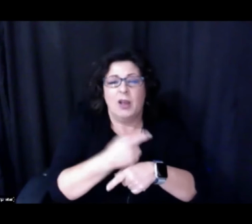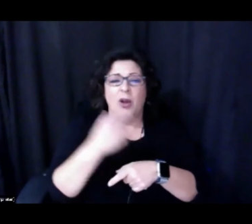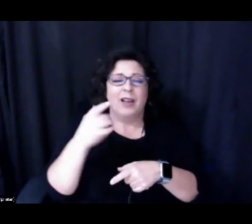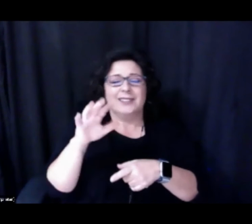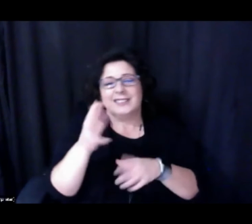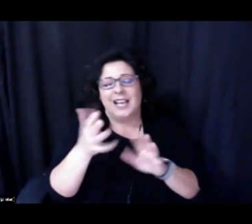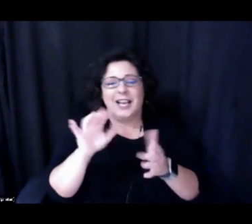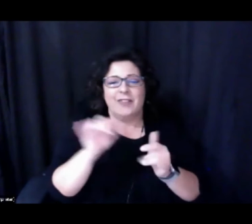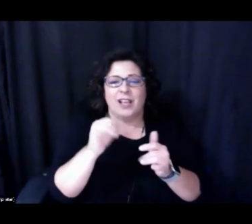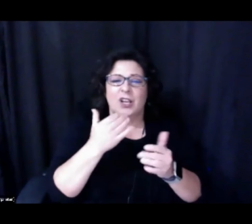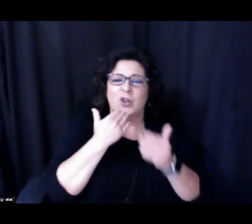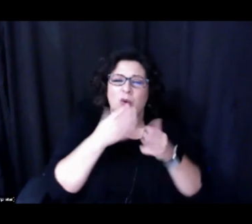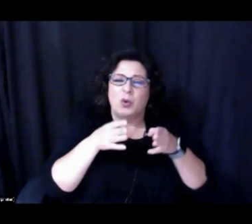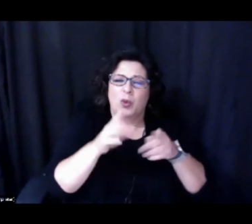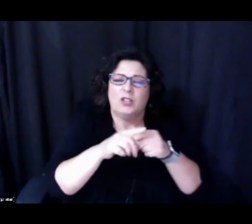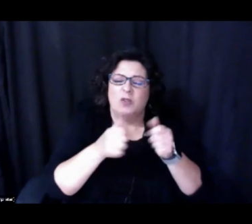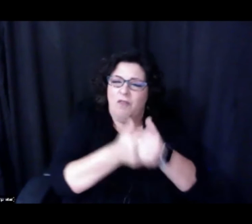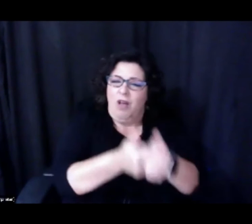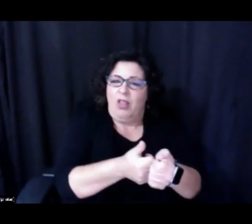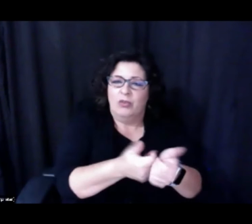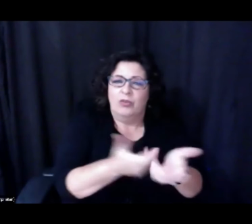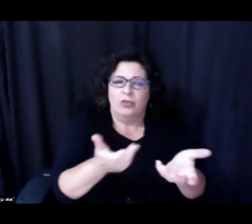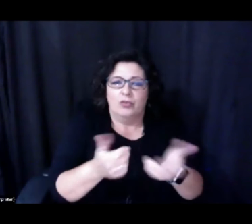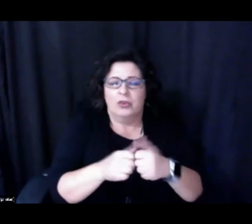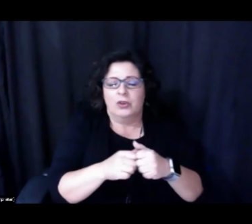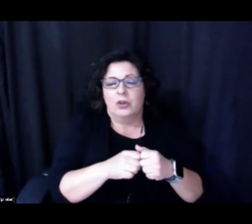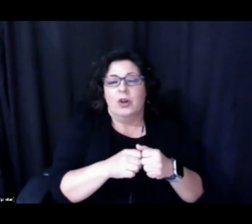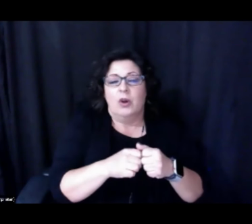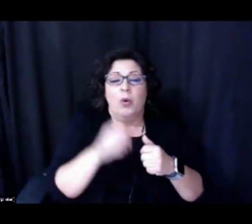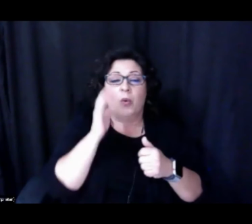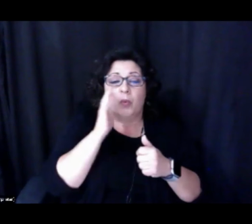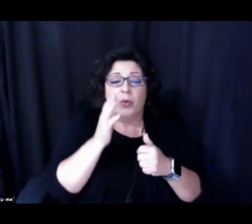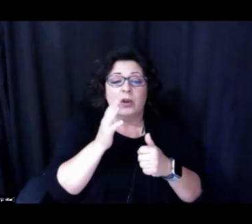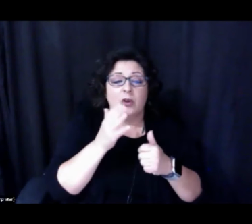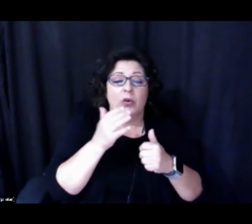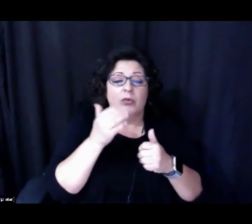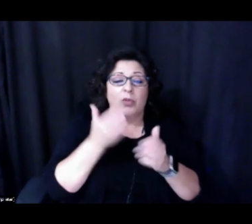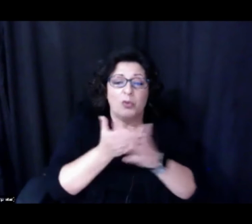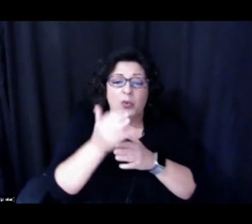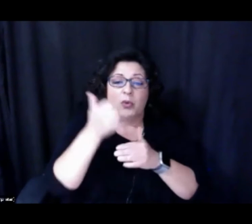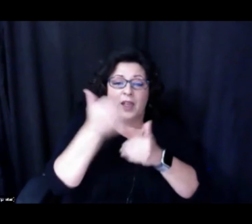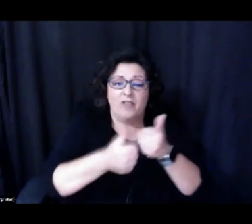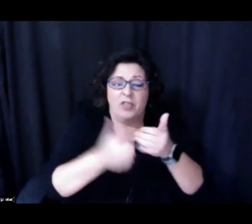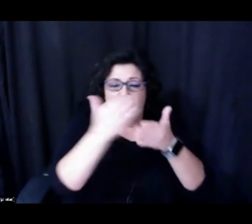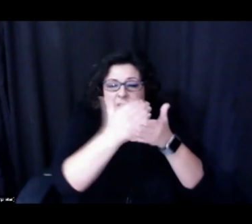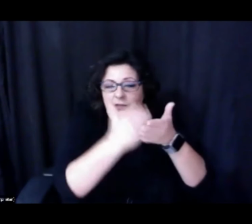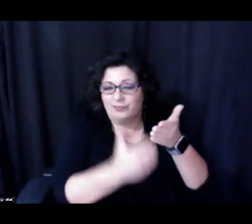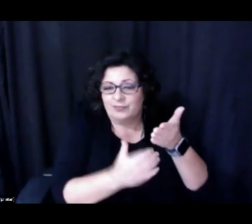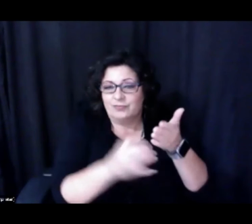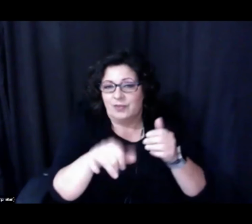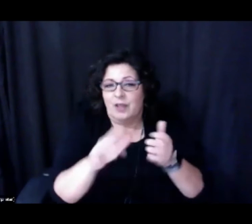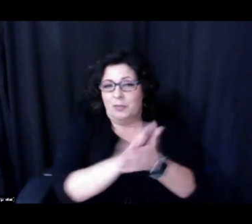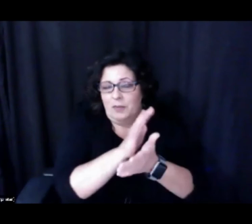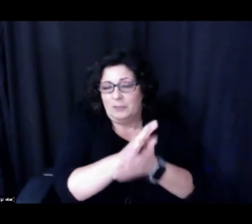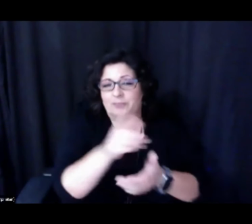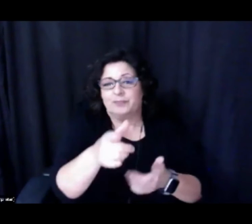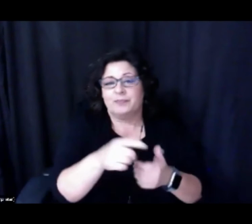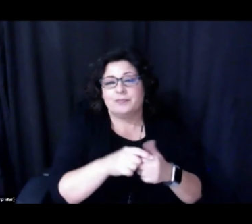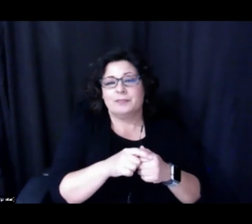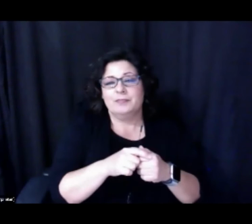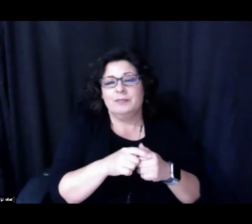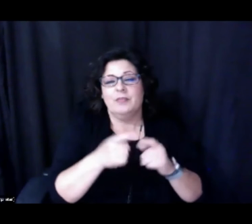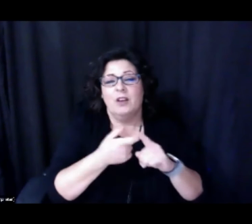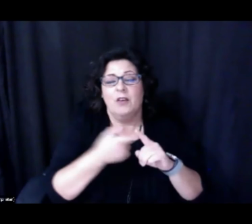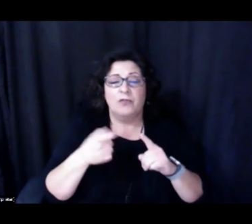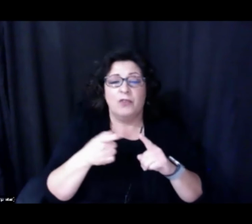of like a good way to follow along. So we're going to go through everything on this handout here. And this handout's from the